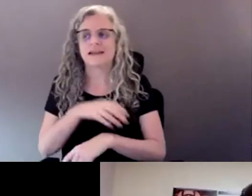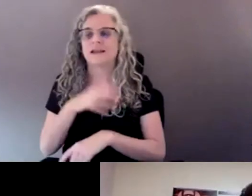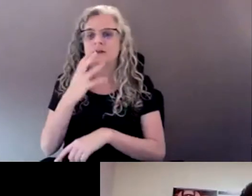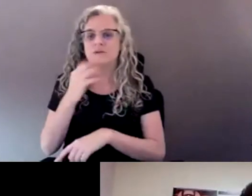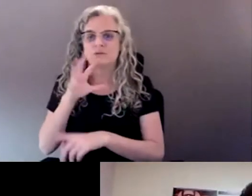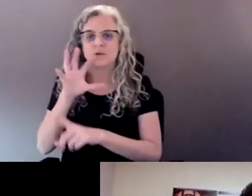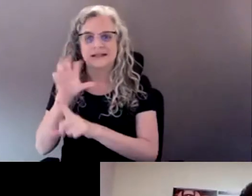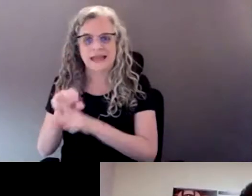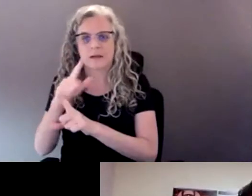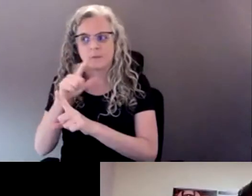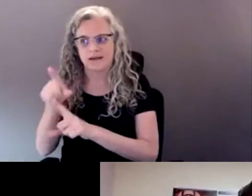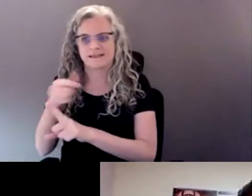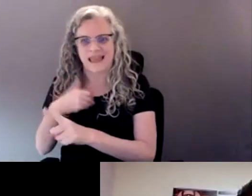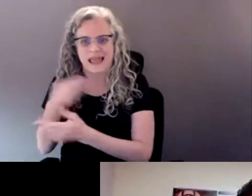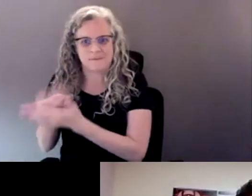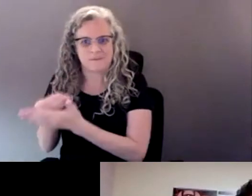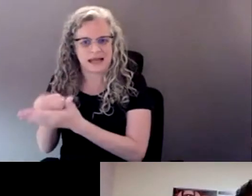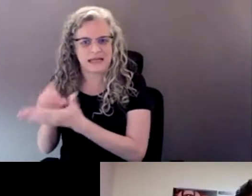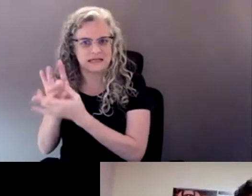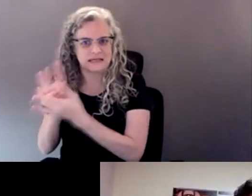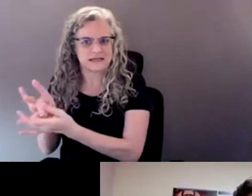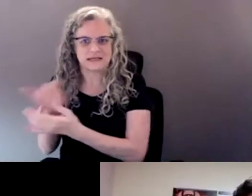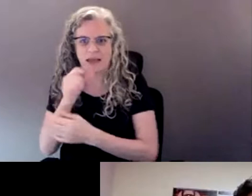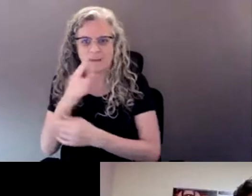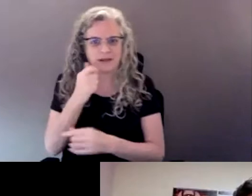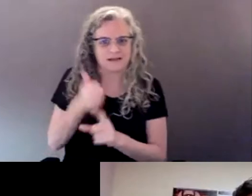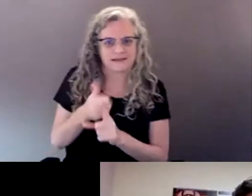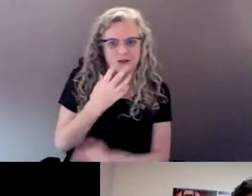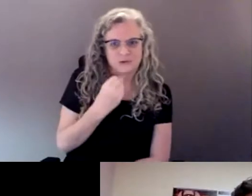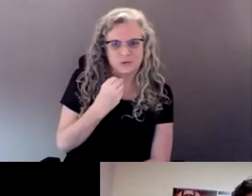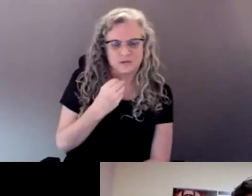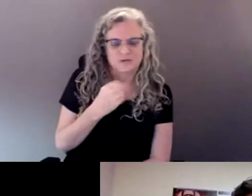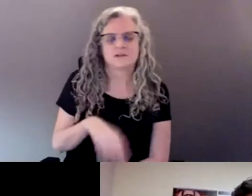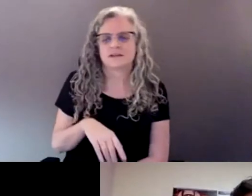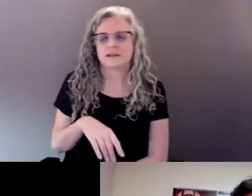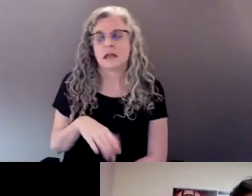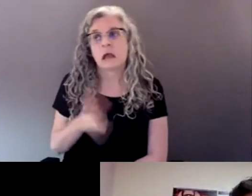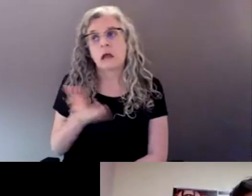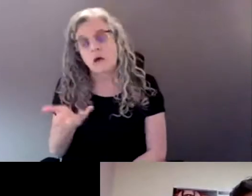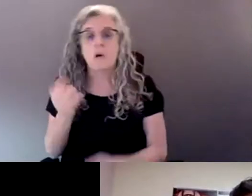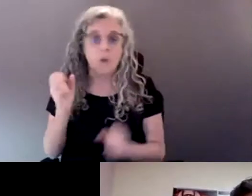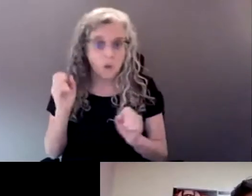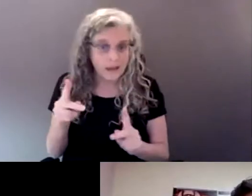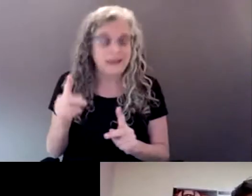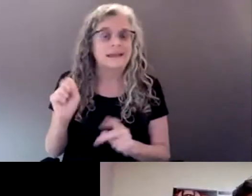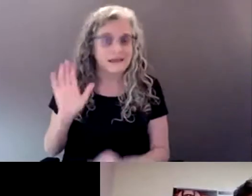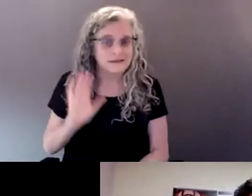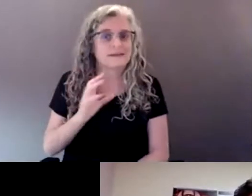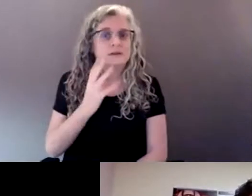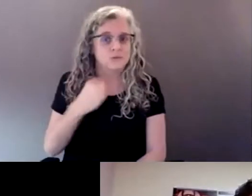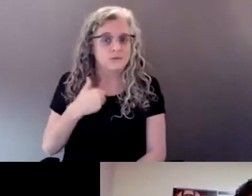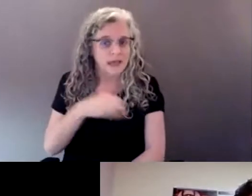wealth. And now what I would say is that may be true. They were powerful, but we should not